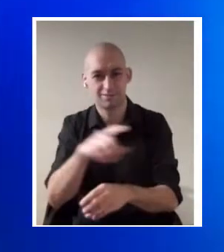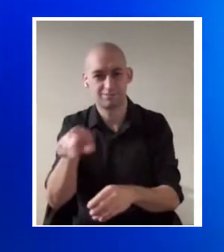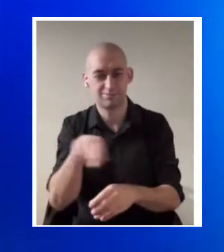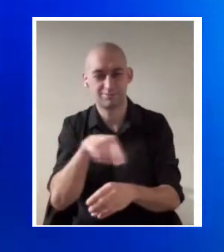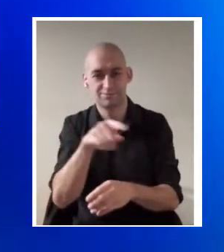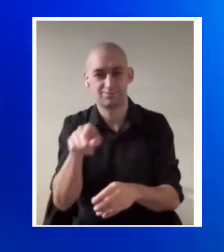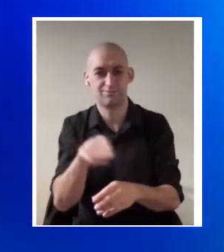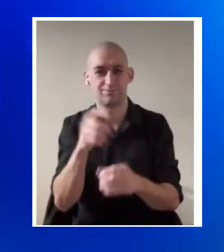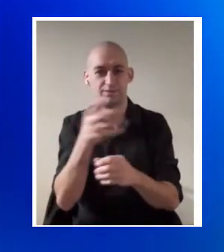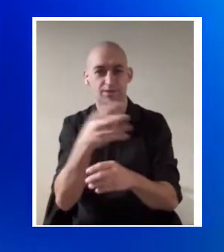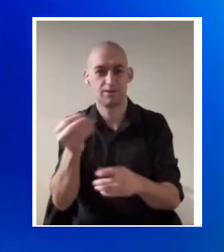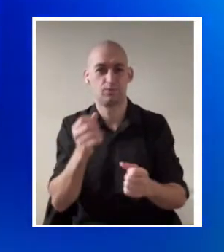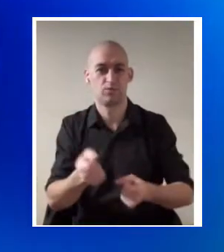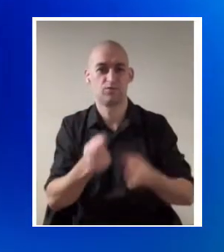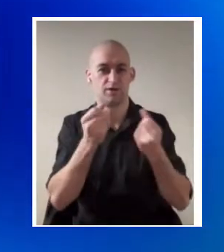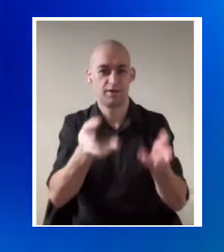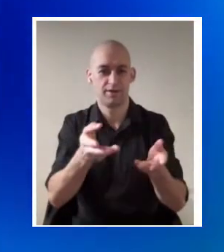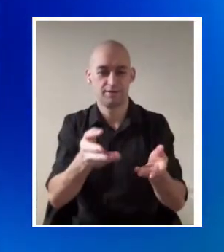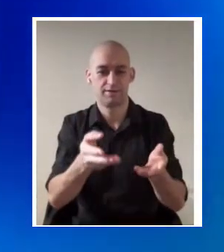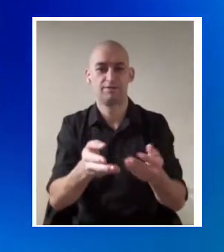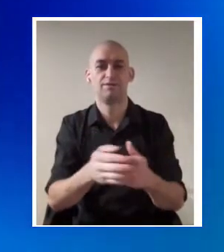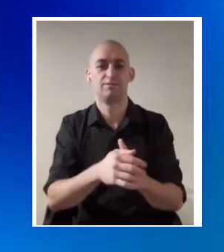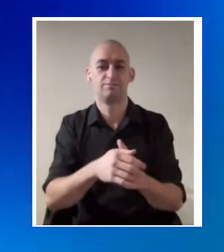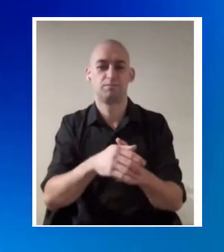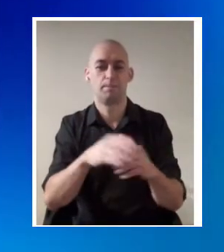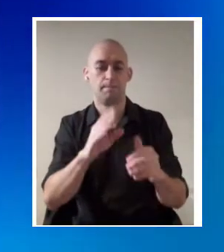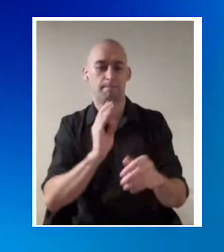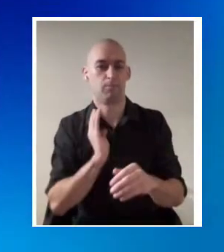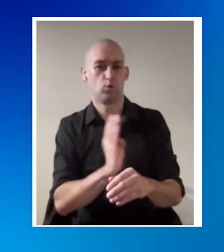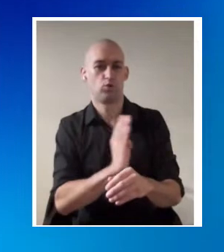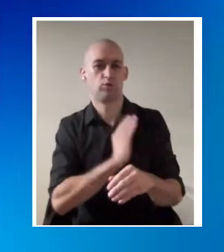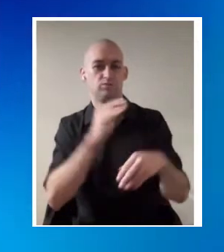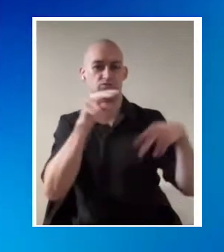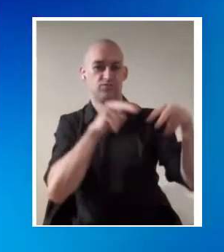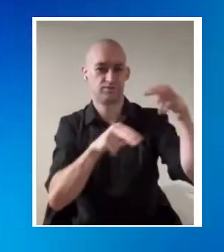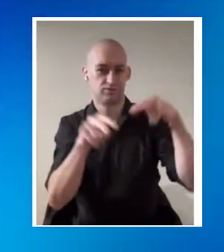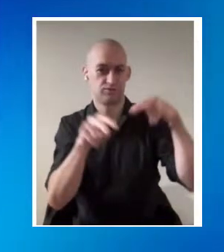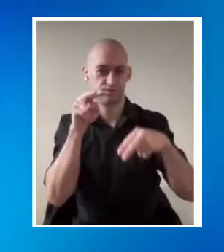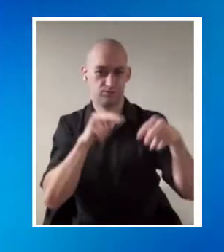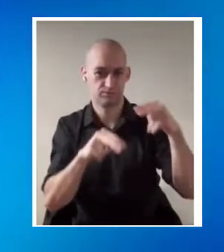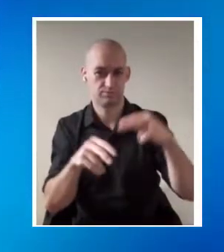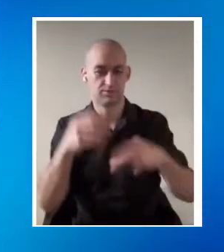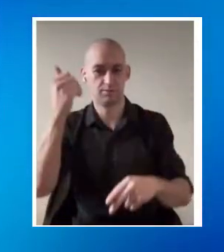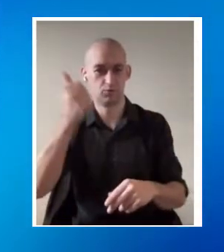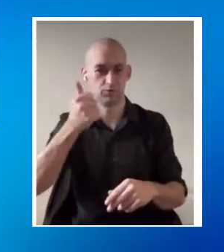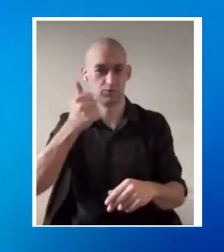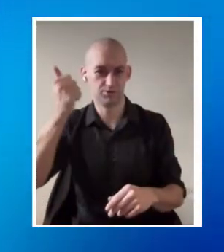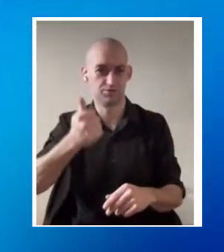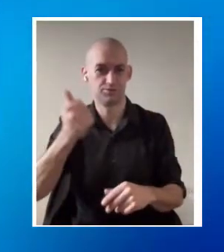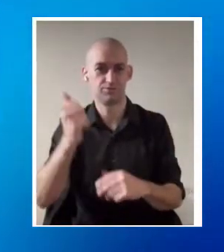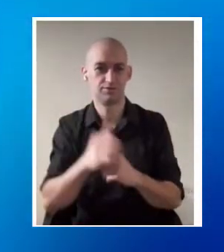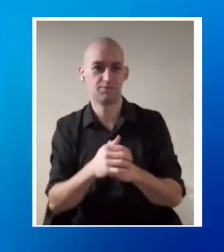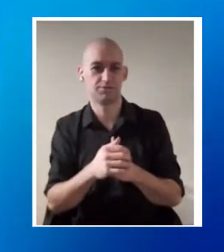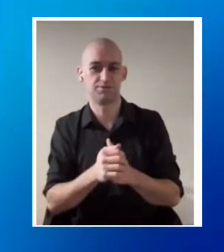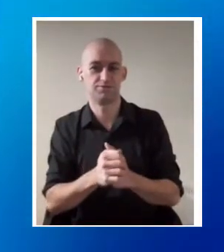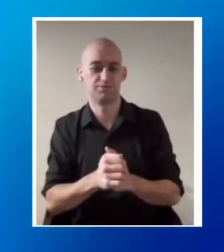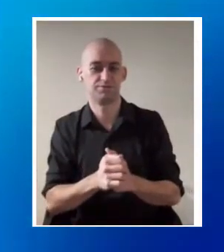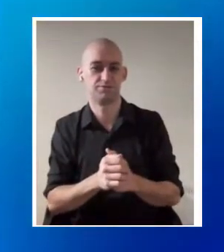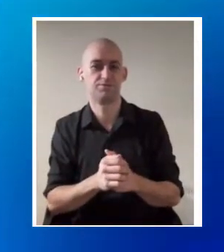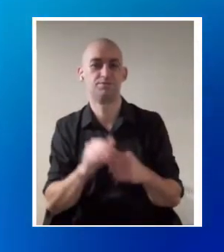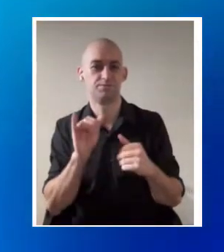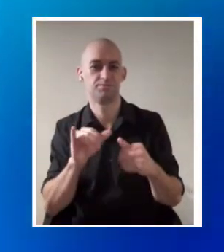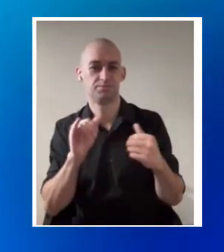provide the data to each county board of supervisor to use as a guide for funding decisions. Each